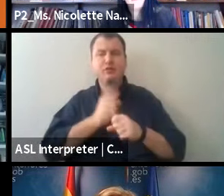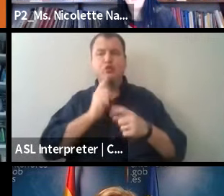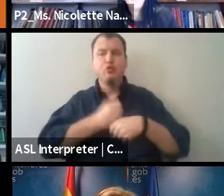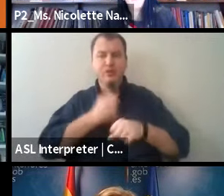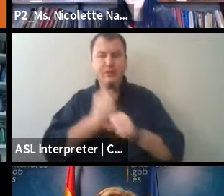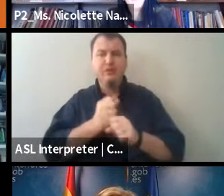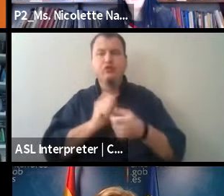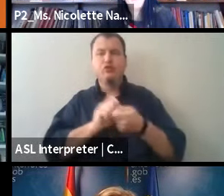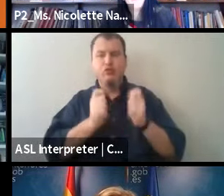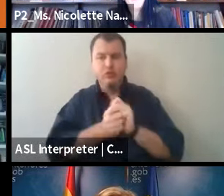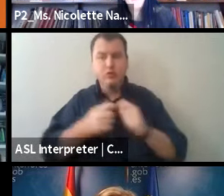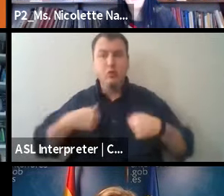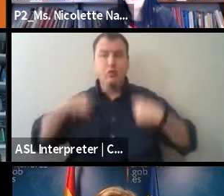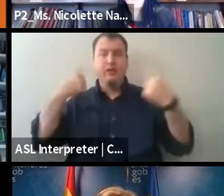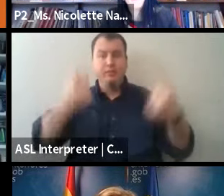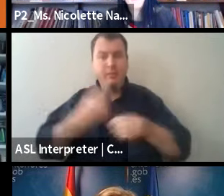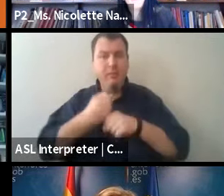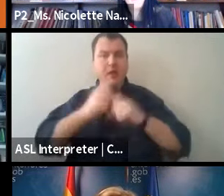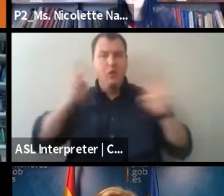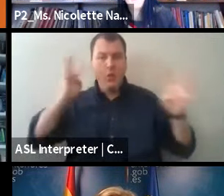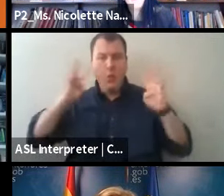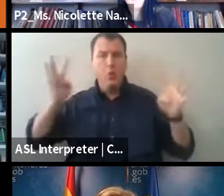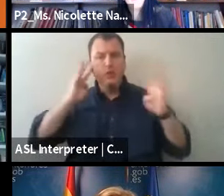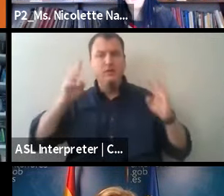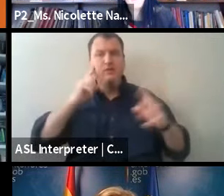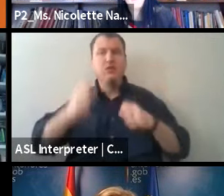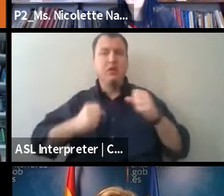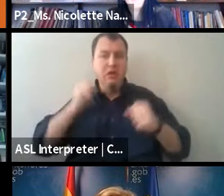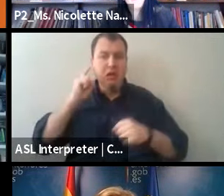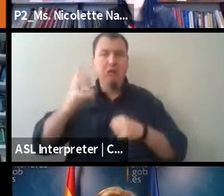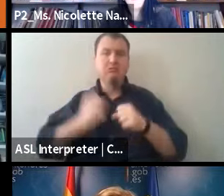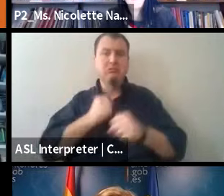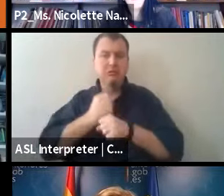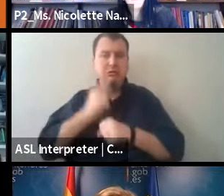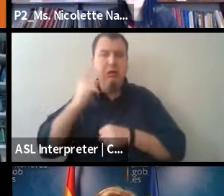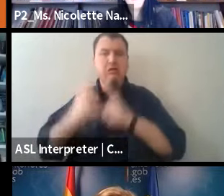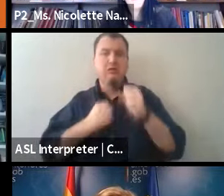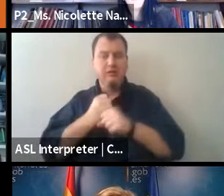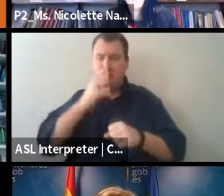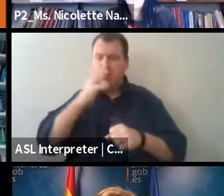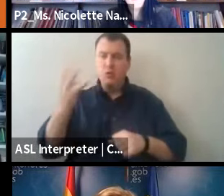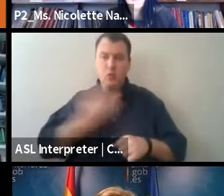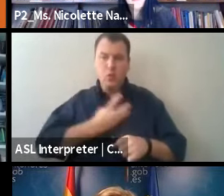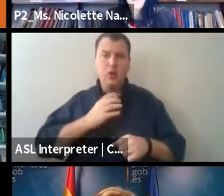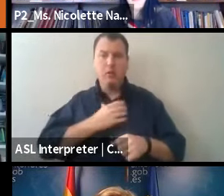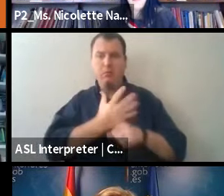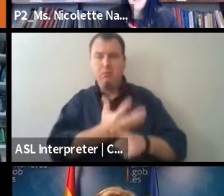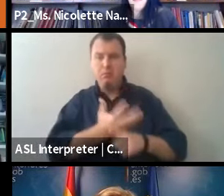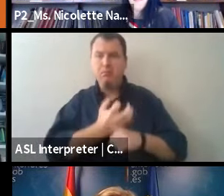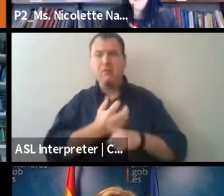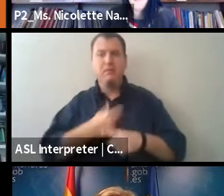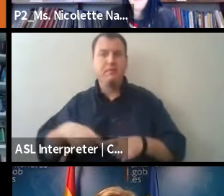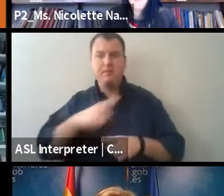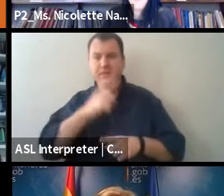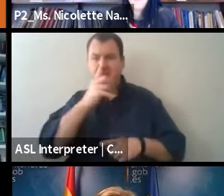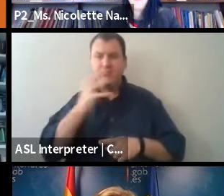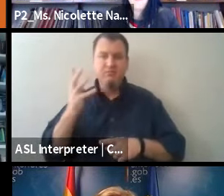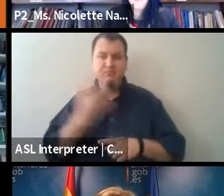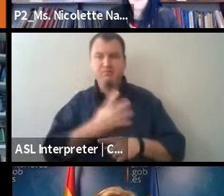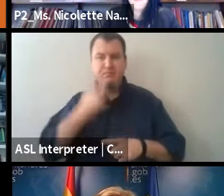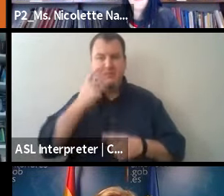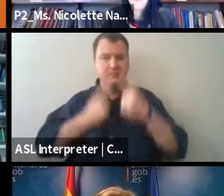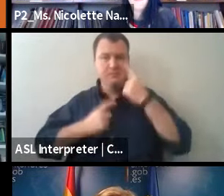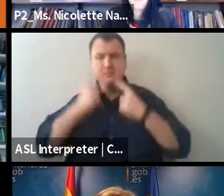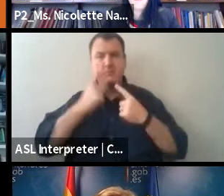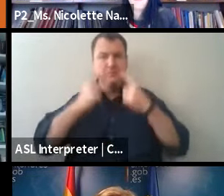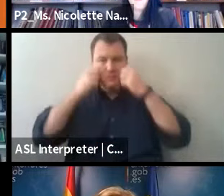that we have been making noise for centuries. They have ignored our pleas. They disregarded the tears that seep